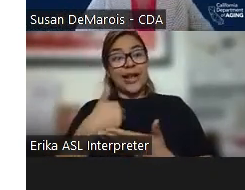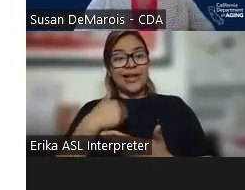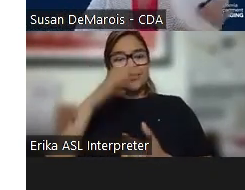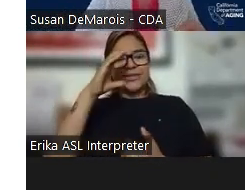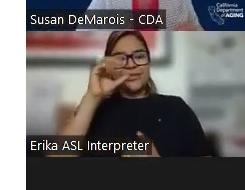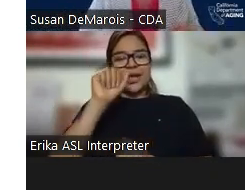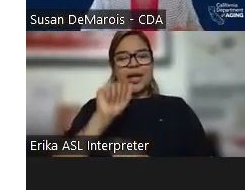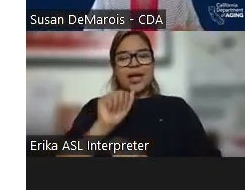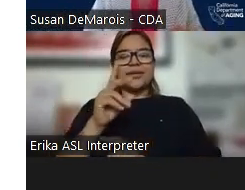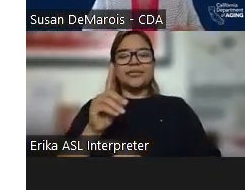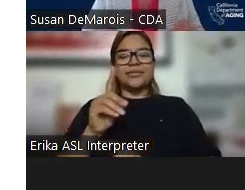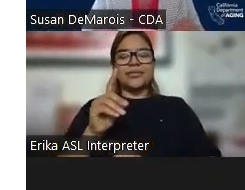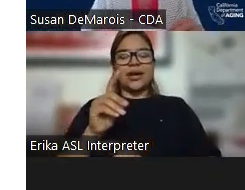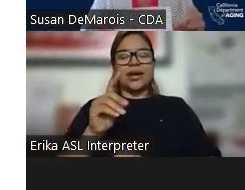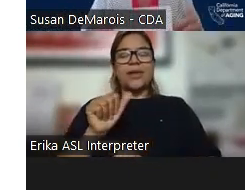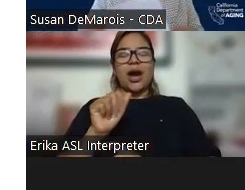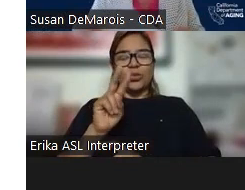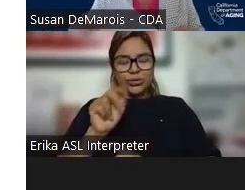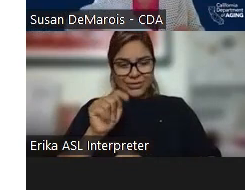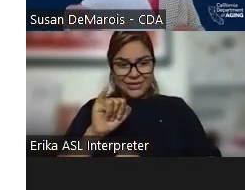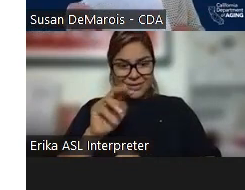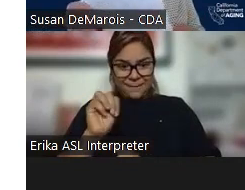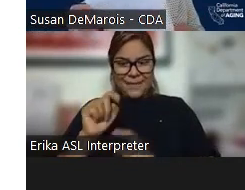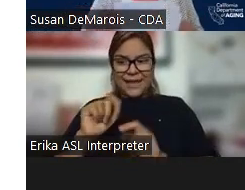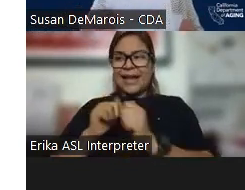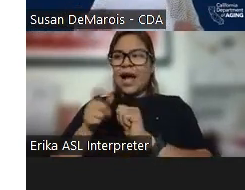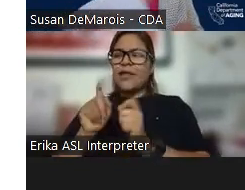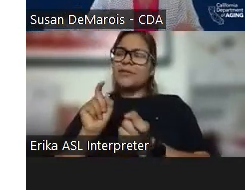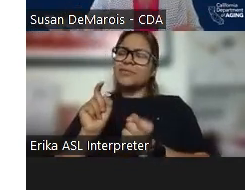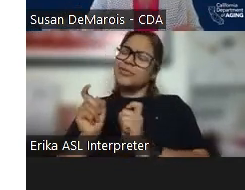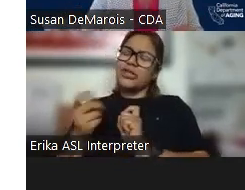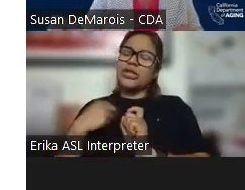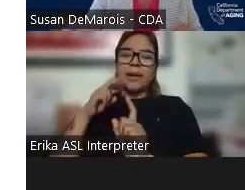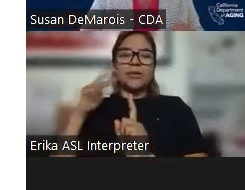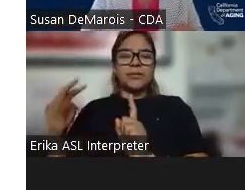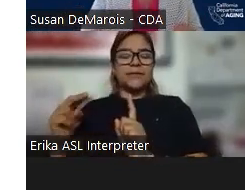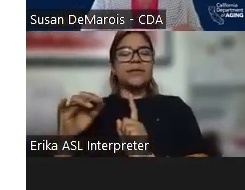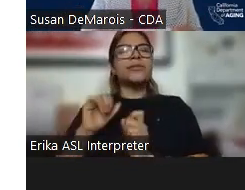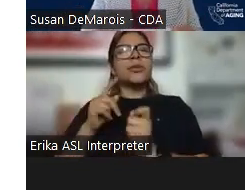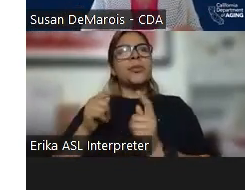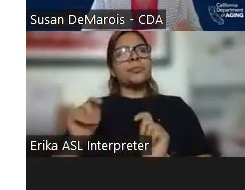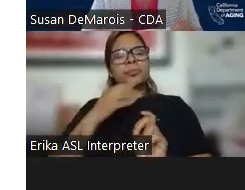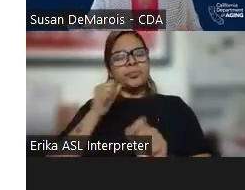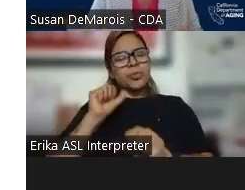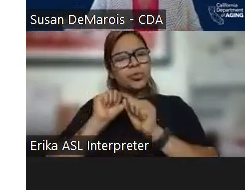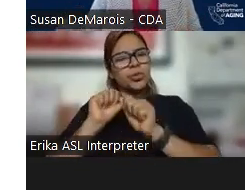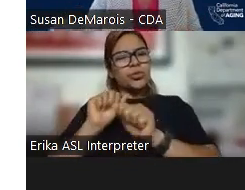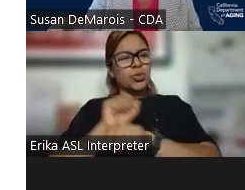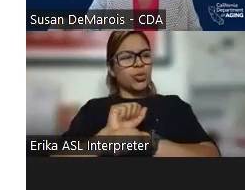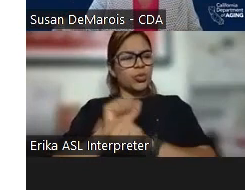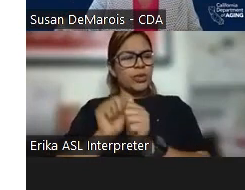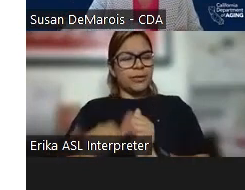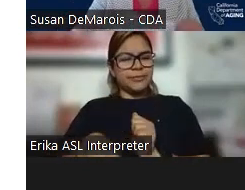IDD. I worked as a health advocate for a number of years for the ARC San Francisco, as well as